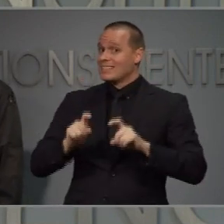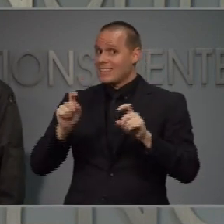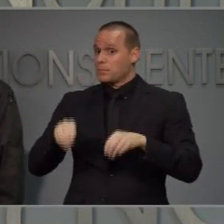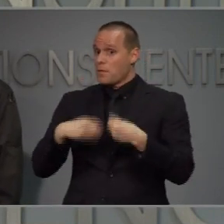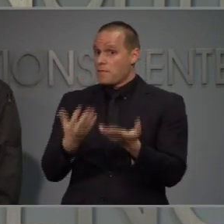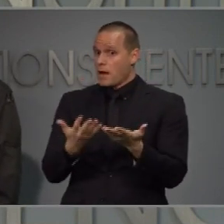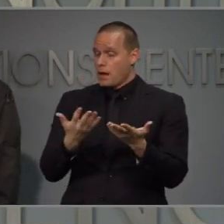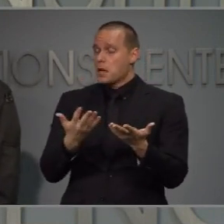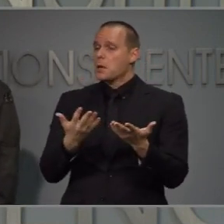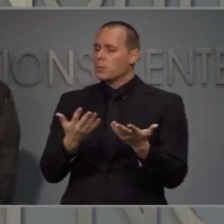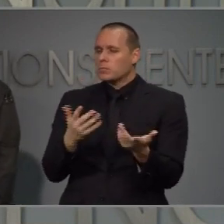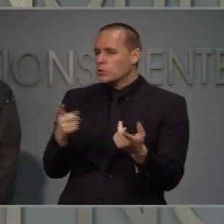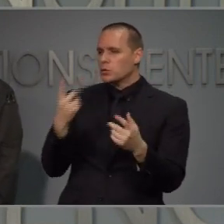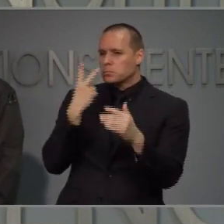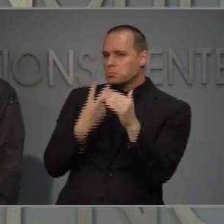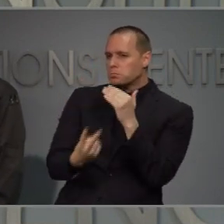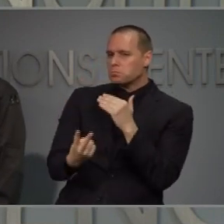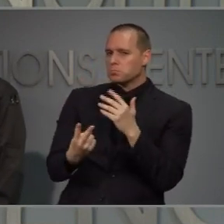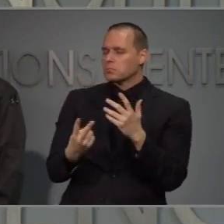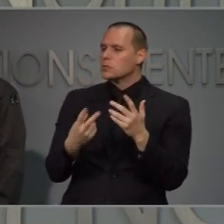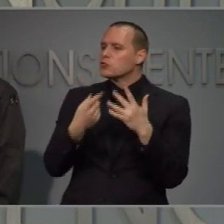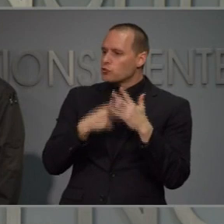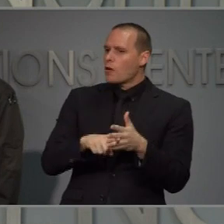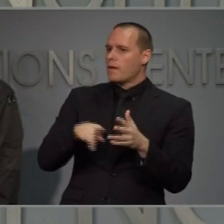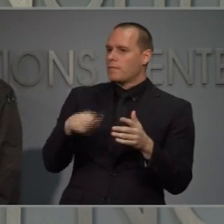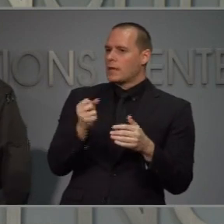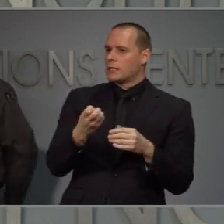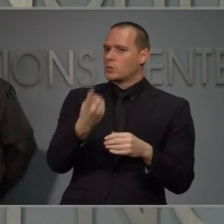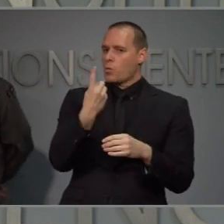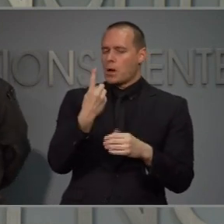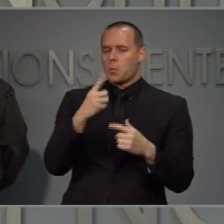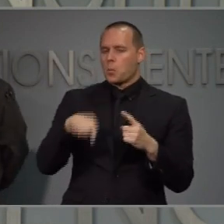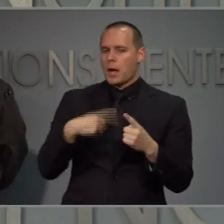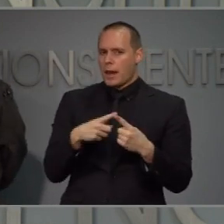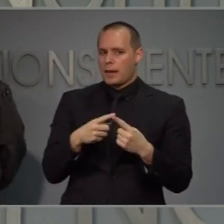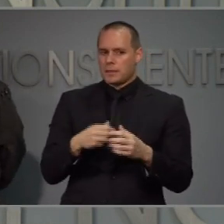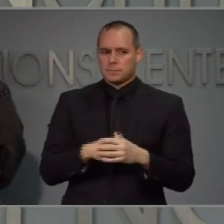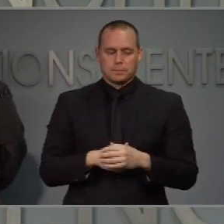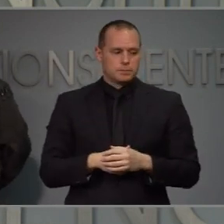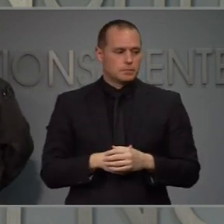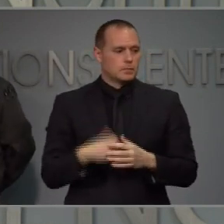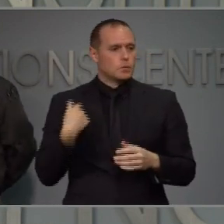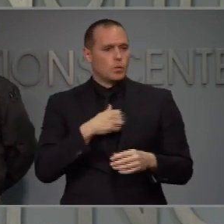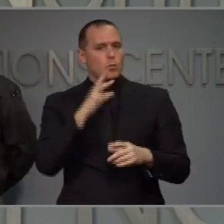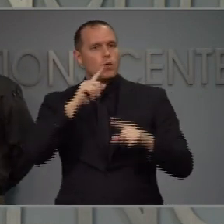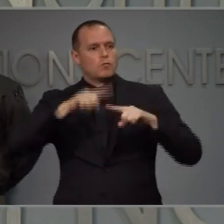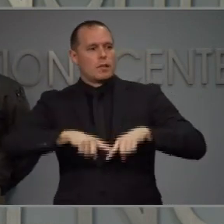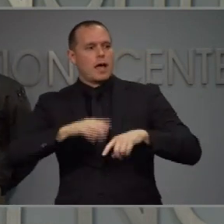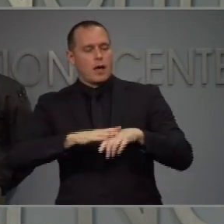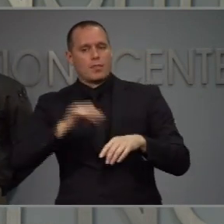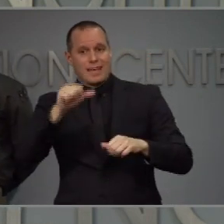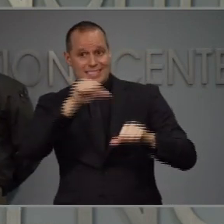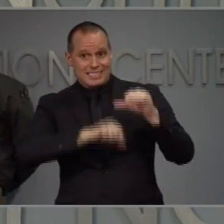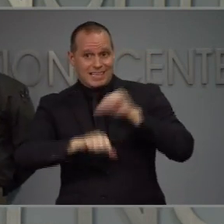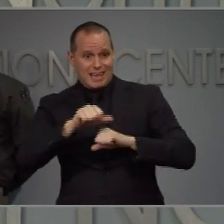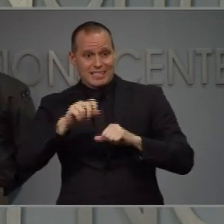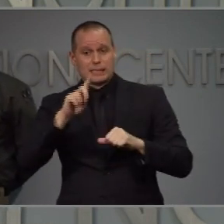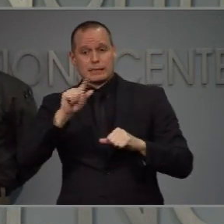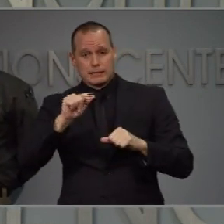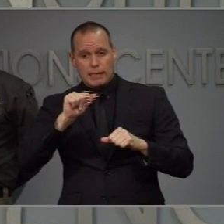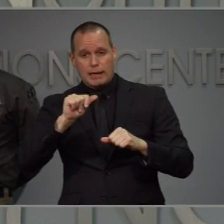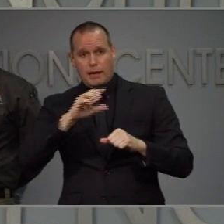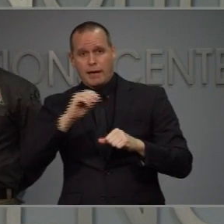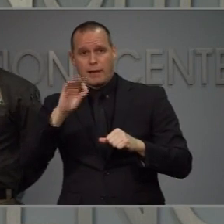for, when do you all project to begin phase 1? We will rely on the science, the data, and the